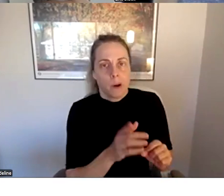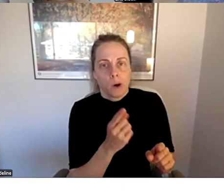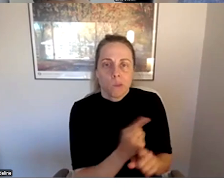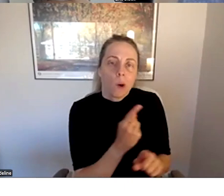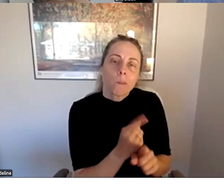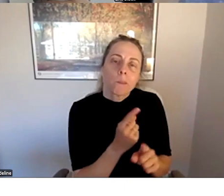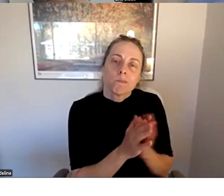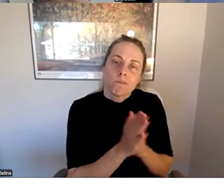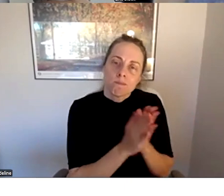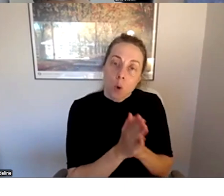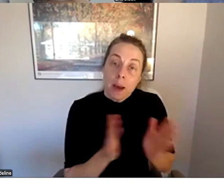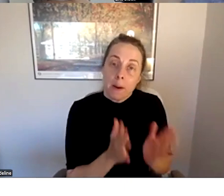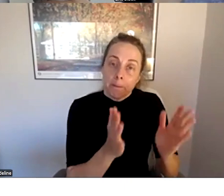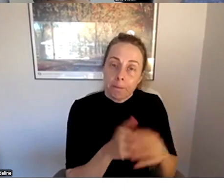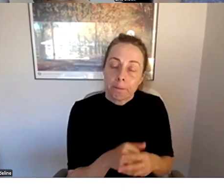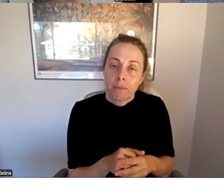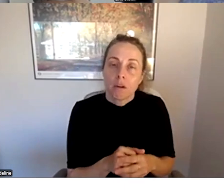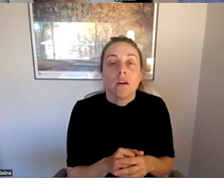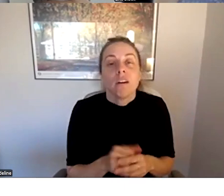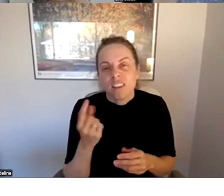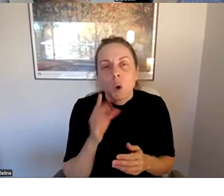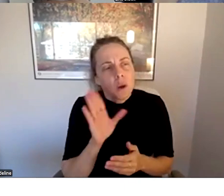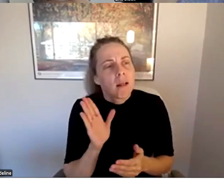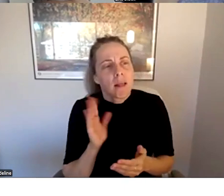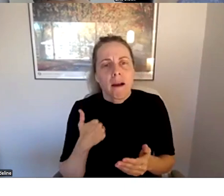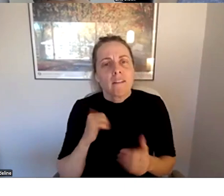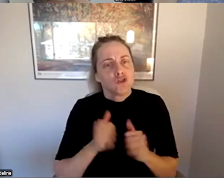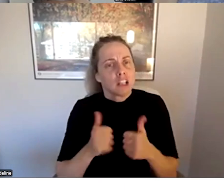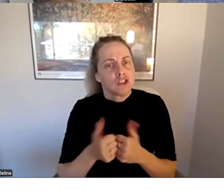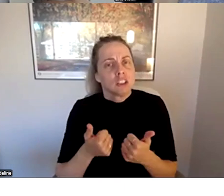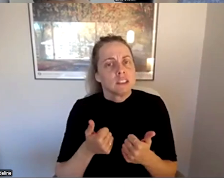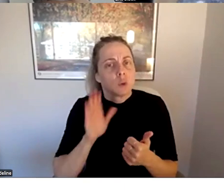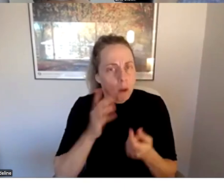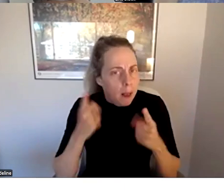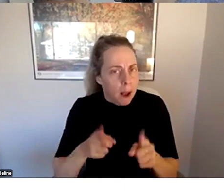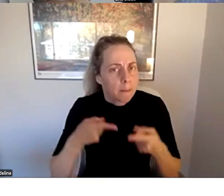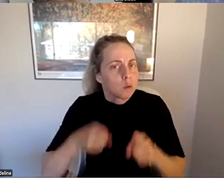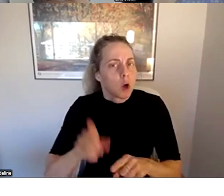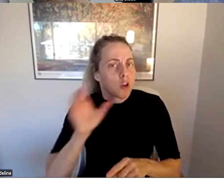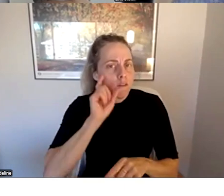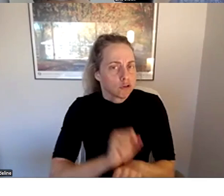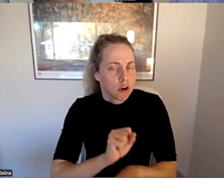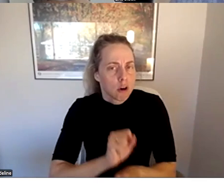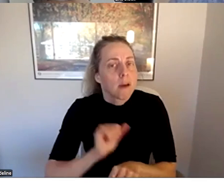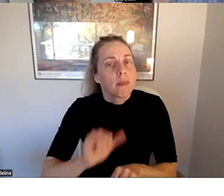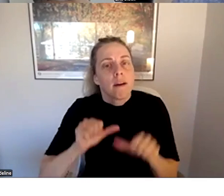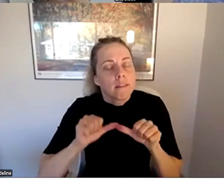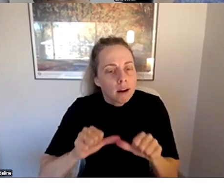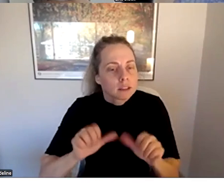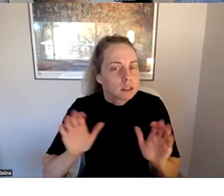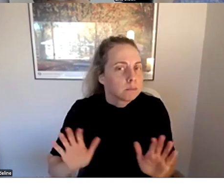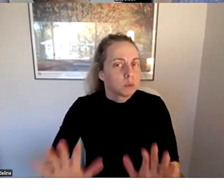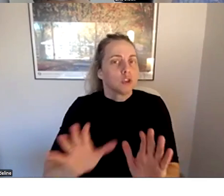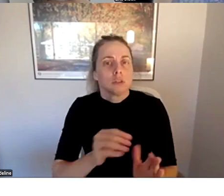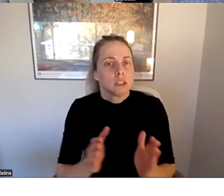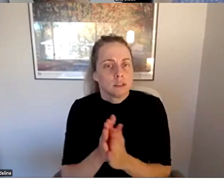we all can face when we're looking for a job, but we know it's tougher. So I think it's that constant push and encouragement by everybody that's in their